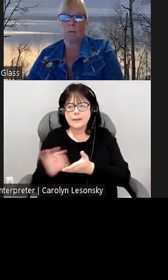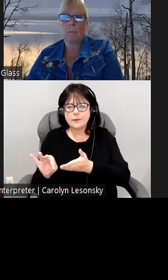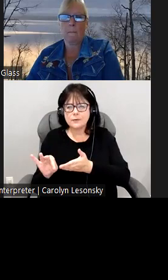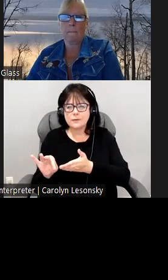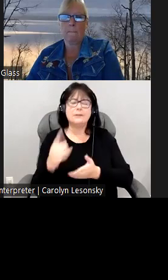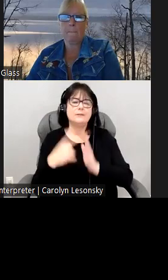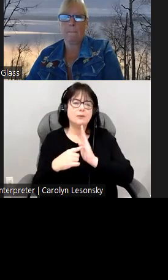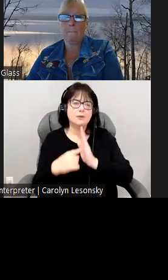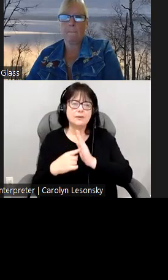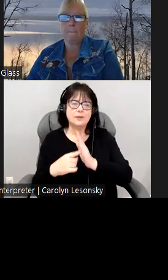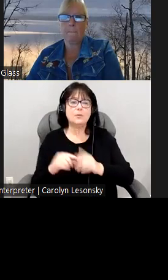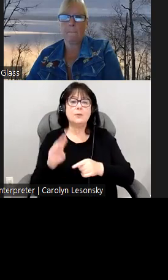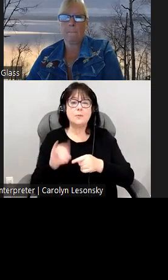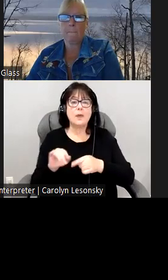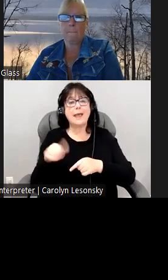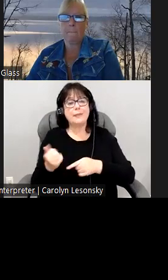mouth.